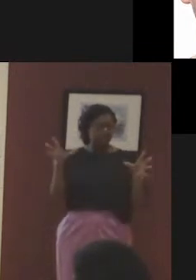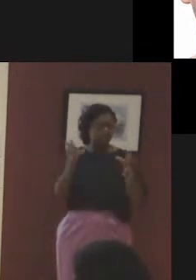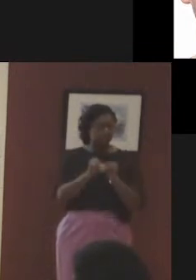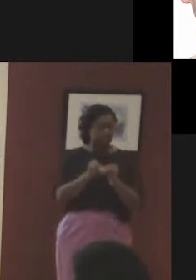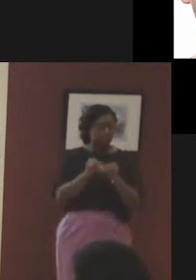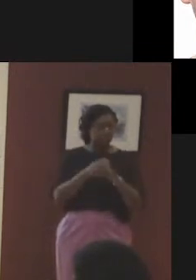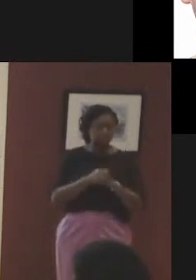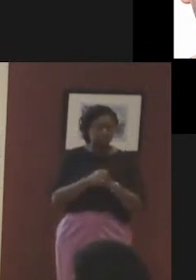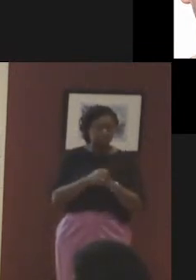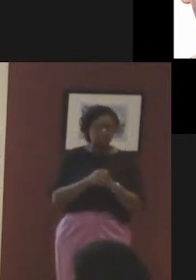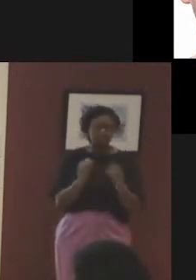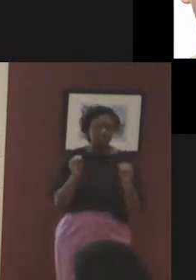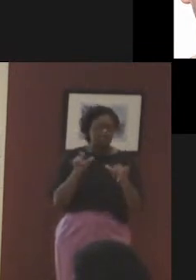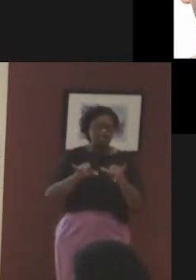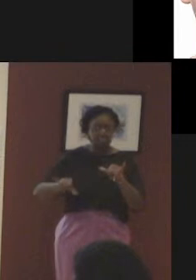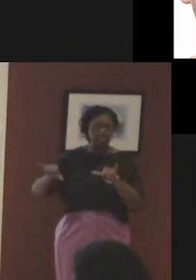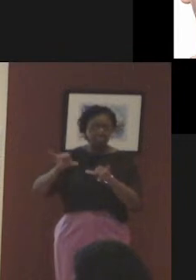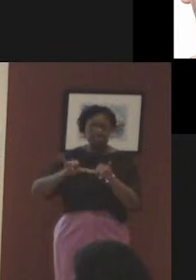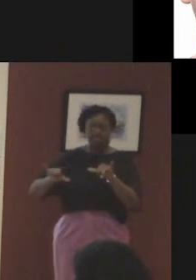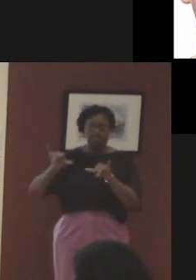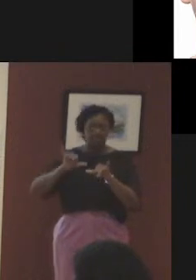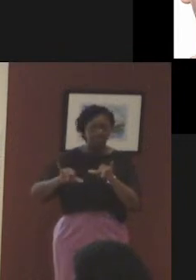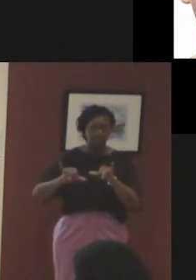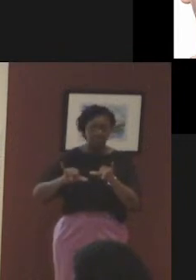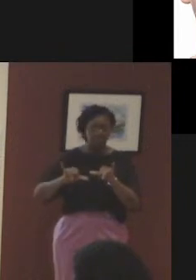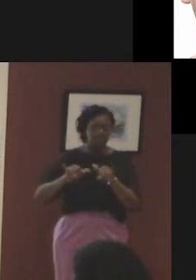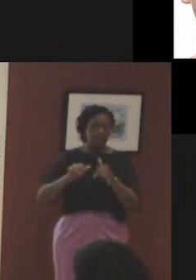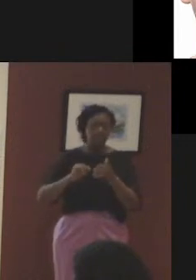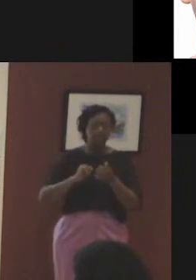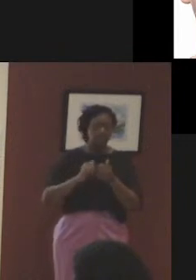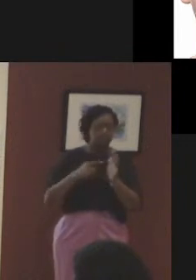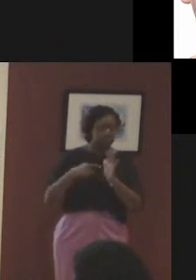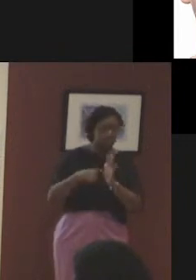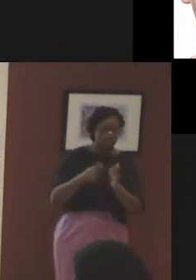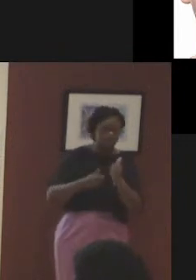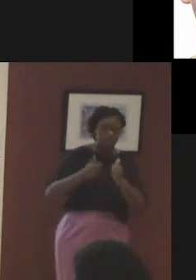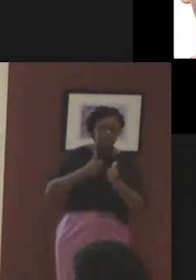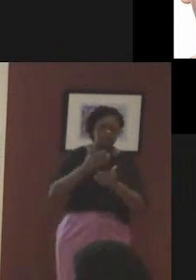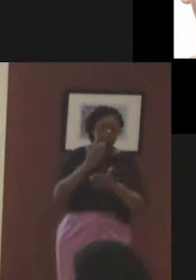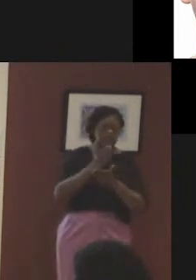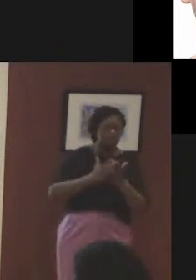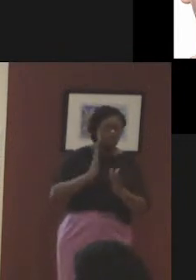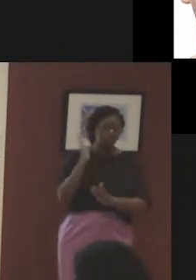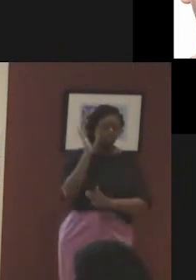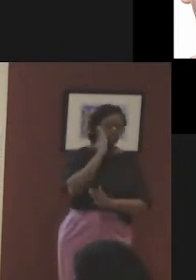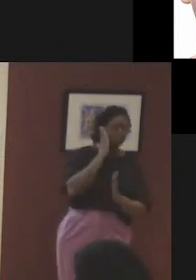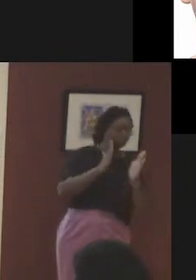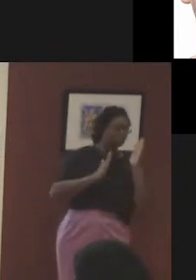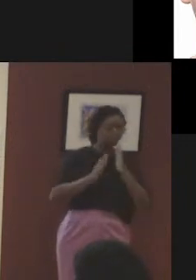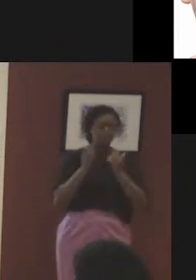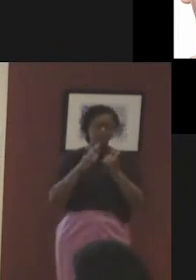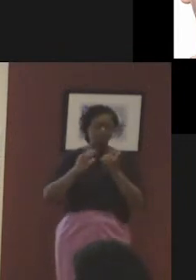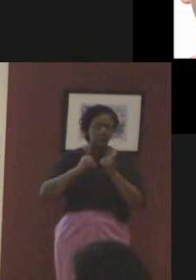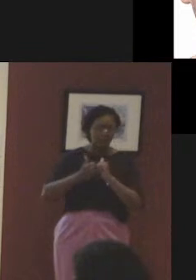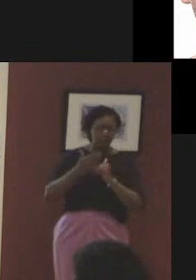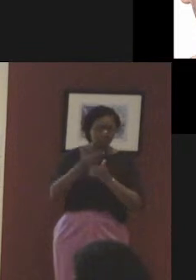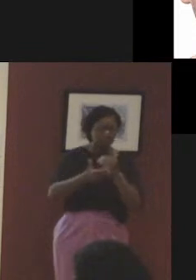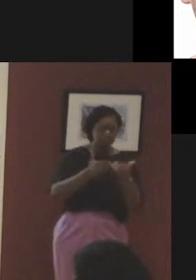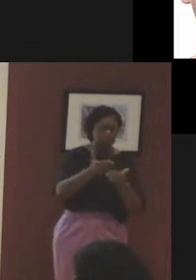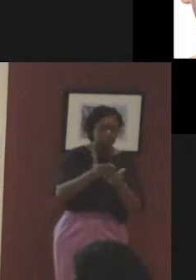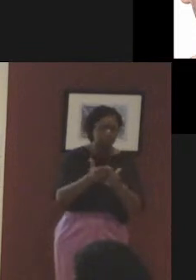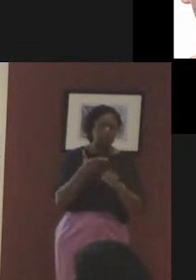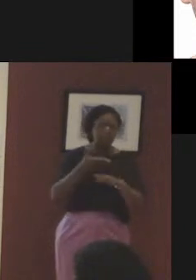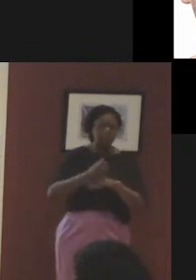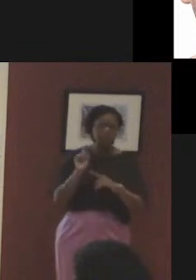No discernible pattern emerges regarding the side of the face to receive the blow or their pacing. In fact, after the first 4 minutes,